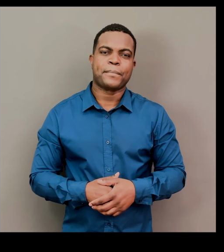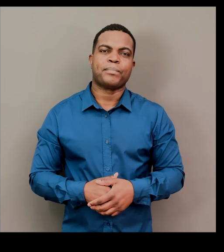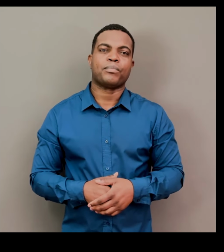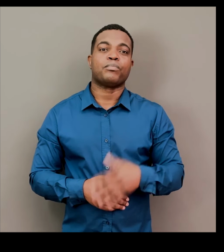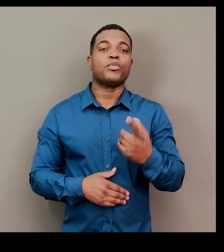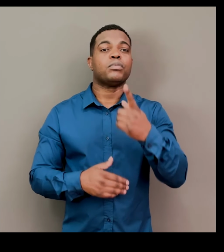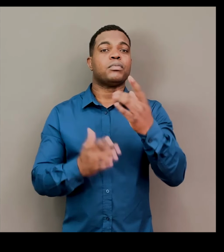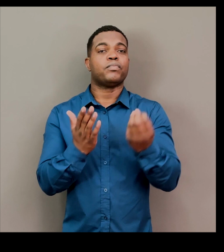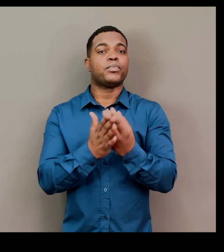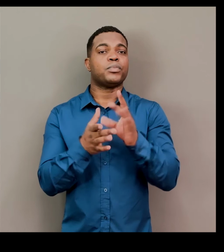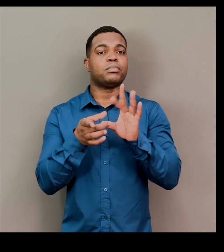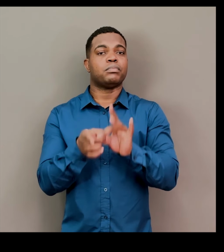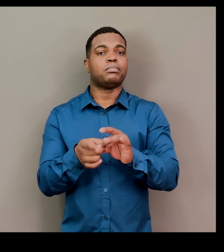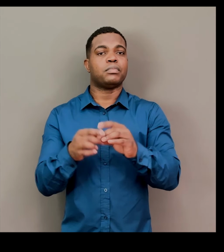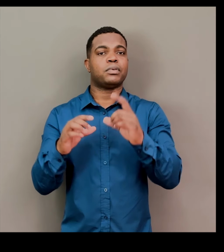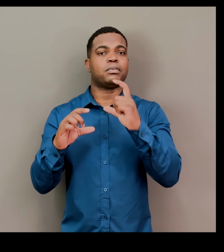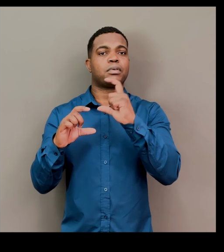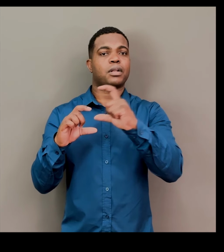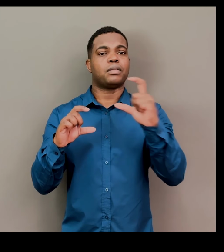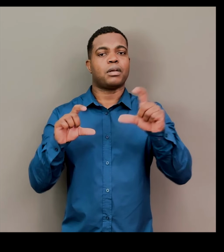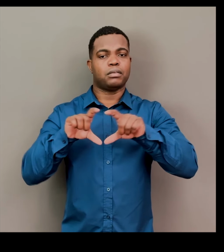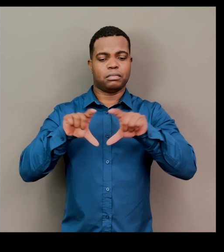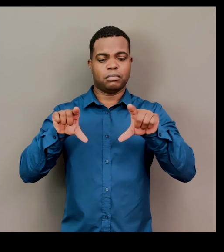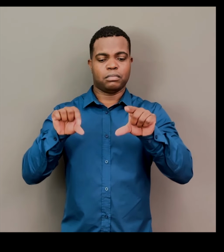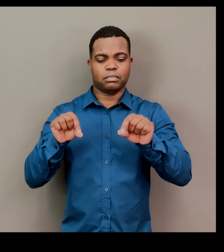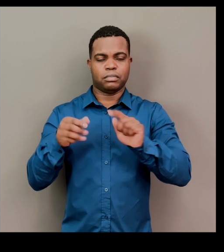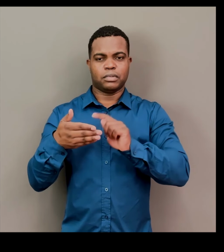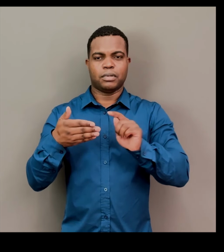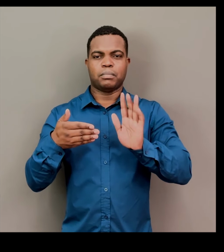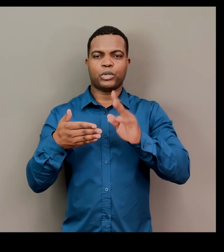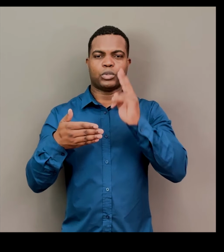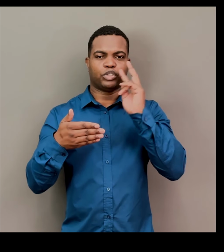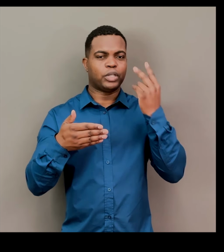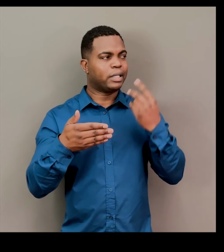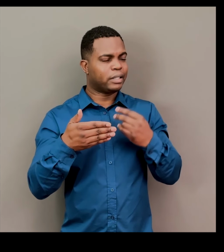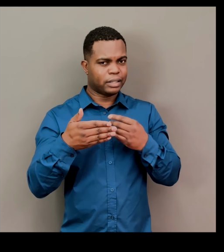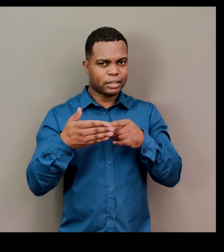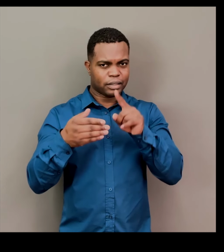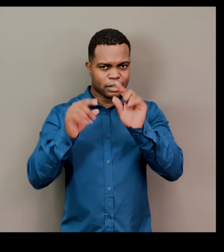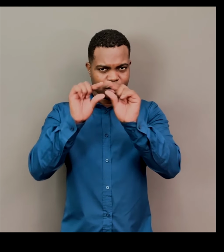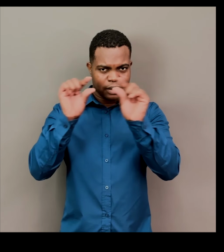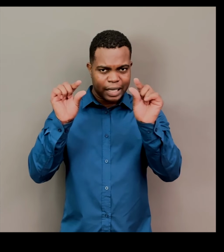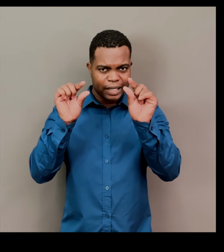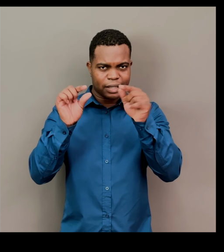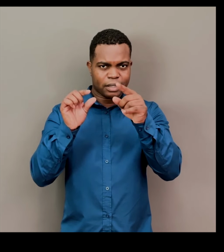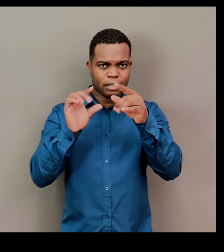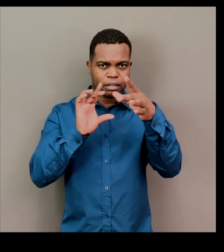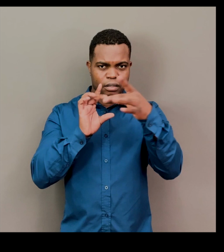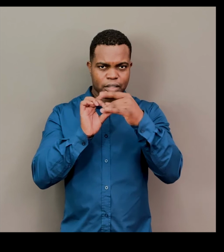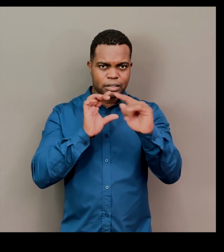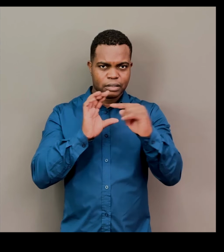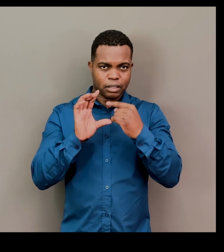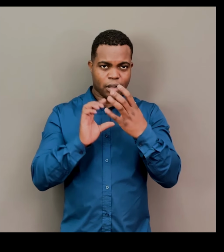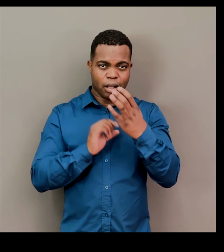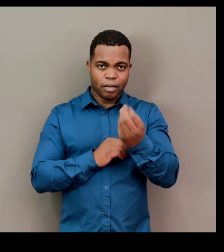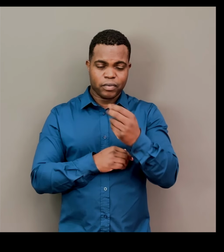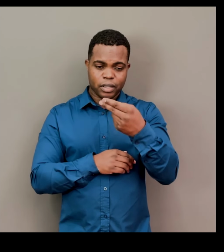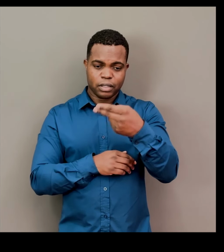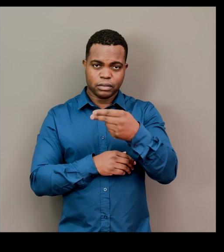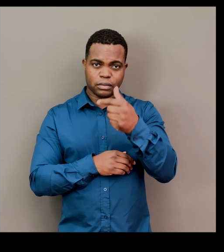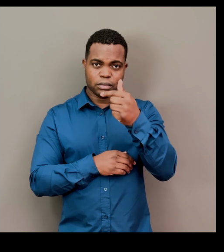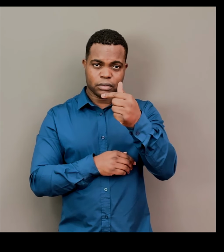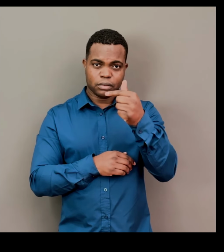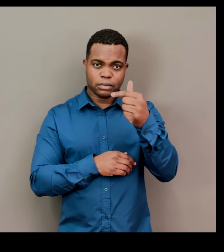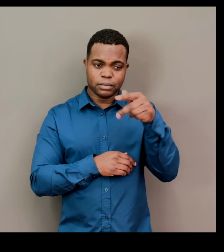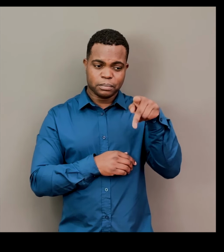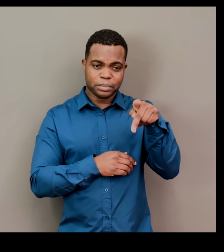or entering credit card data, always check for an HTTPS connection that is often